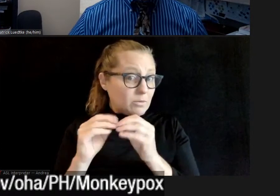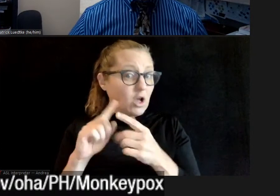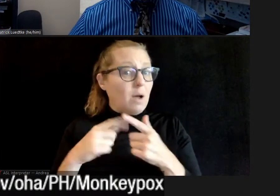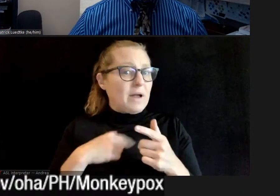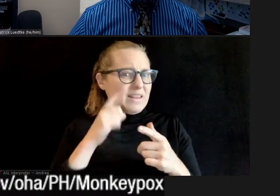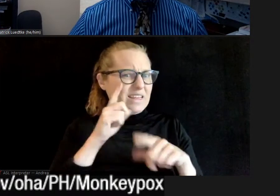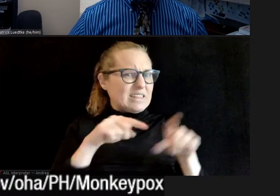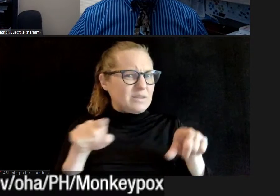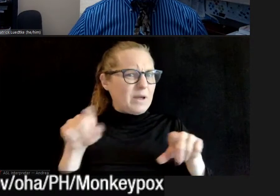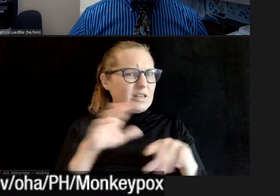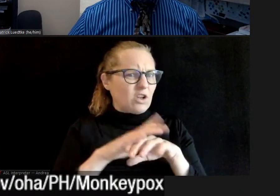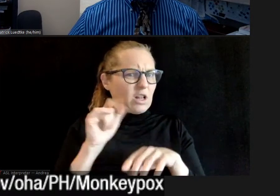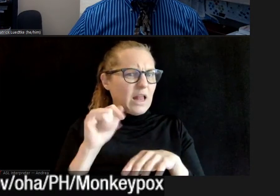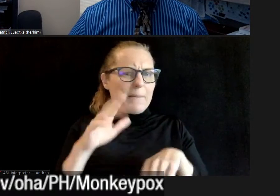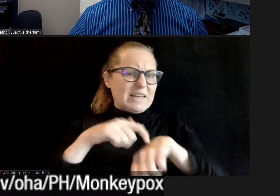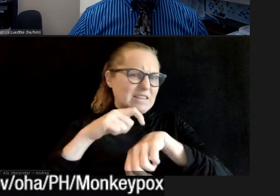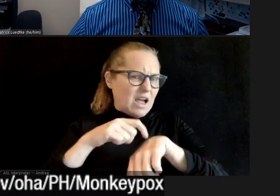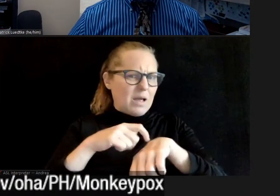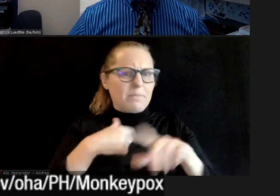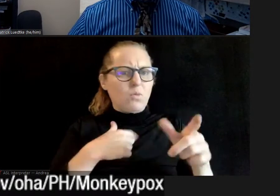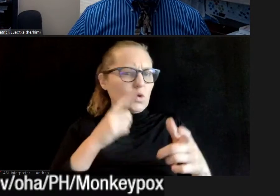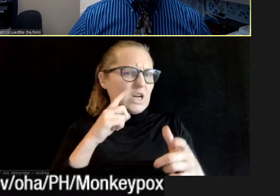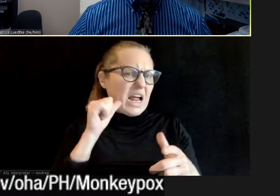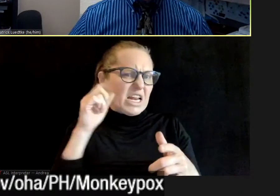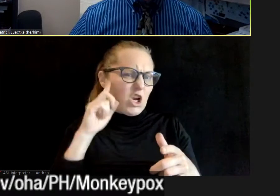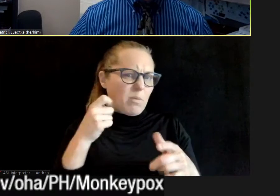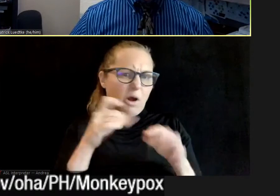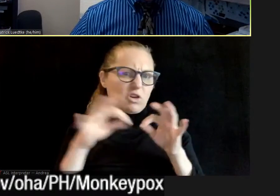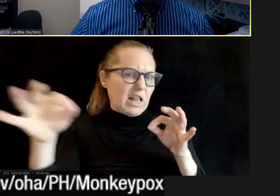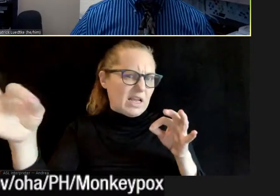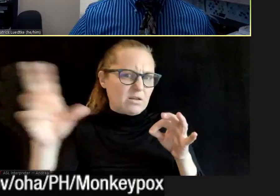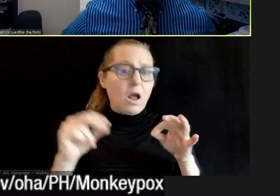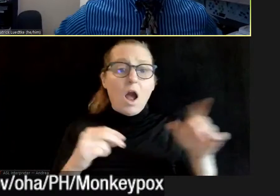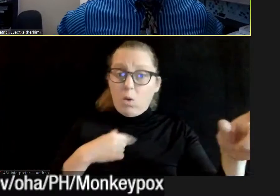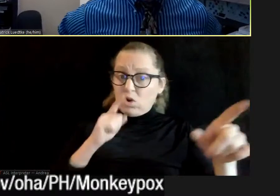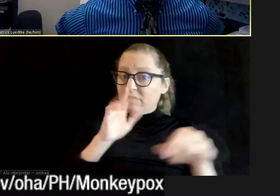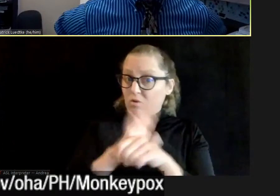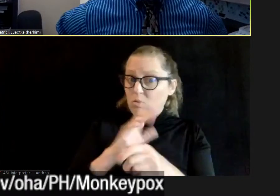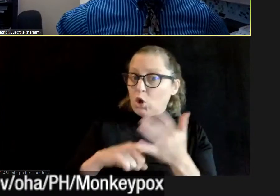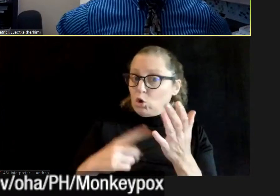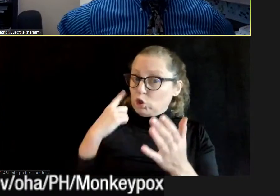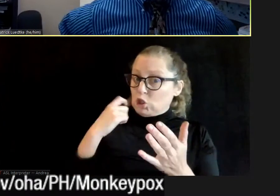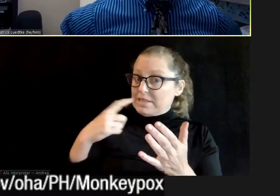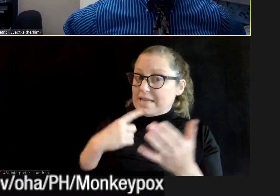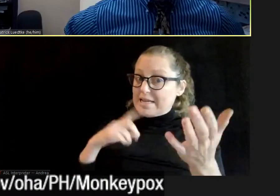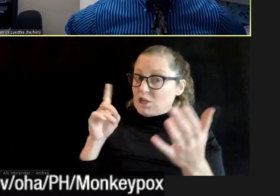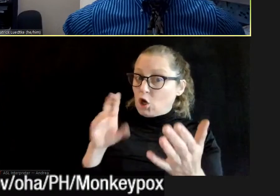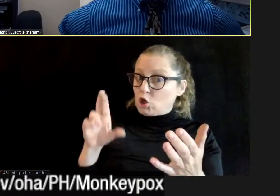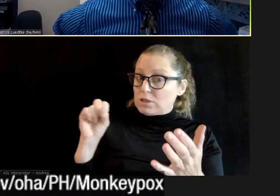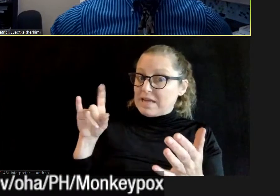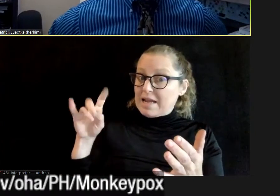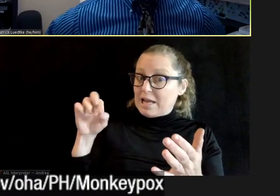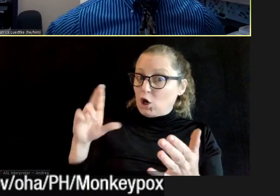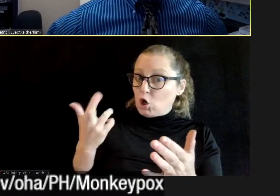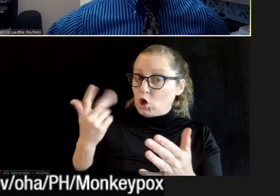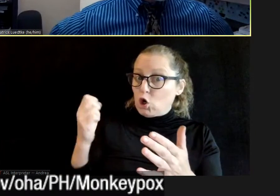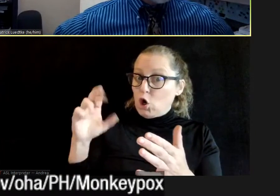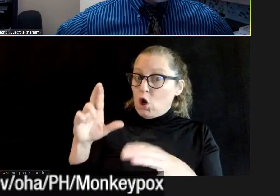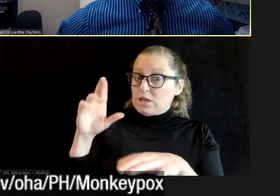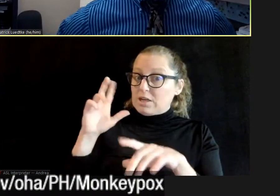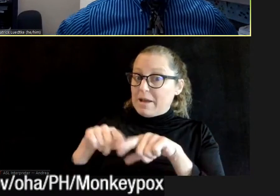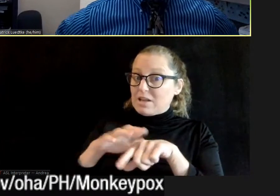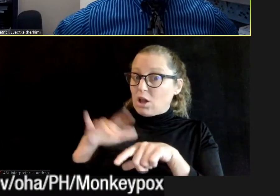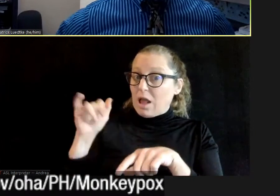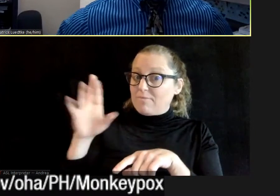lab, but we're not hearing huge delays. I would confirm what you just said, Dr. Sidelinger. Depending on the lab, for example, Quest has said that